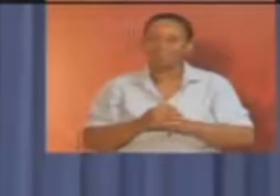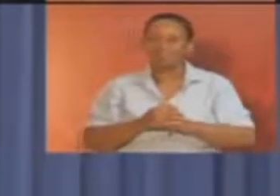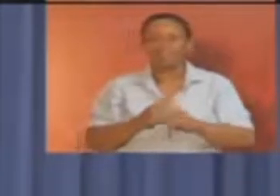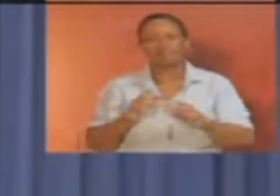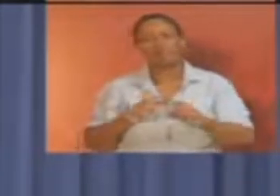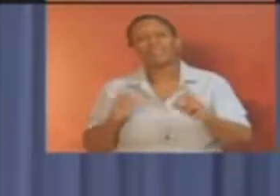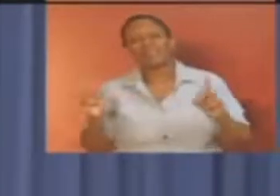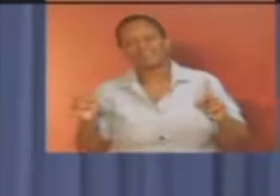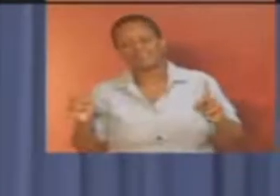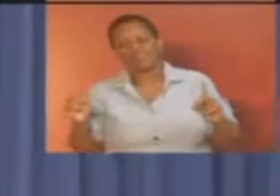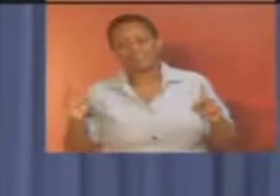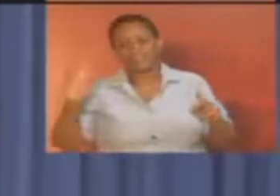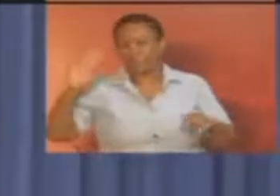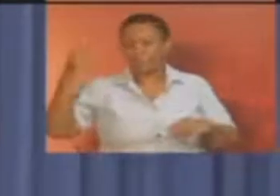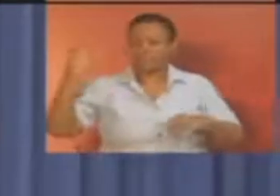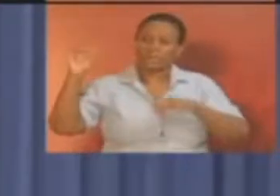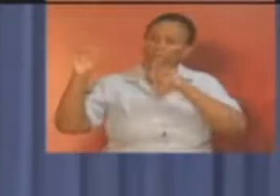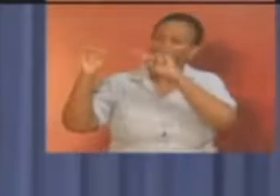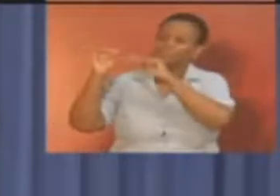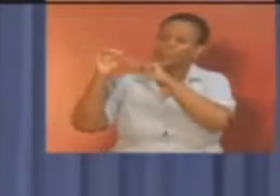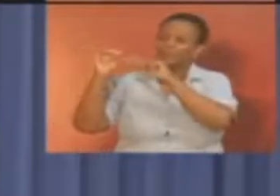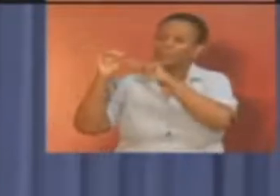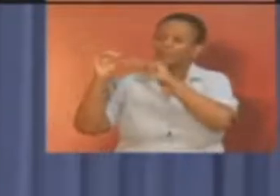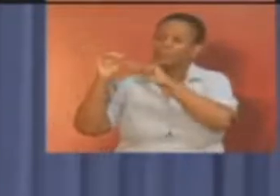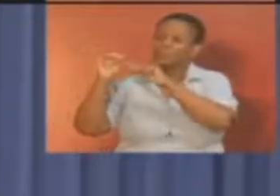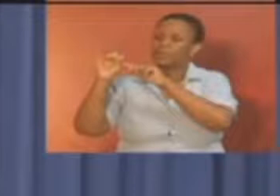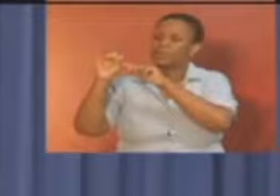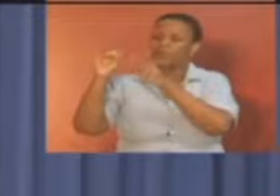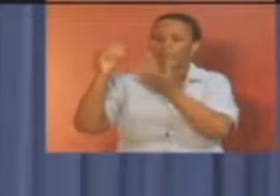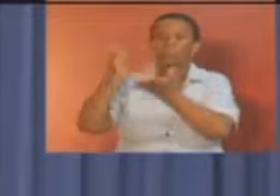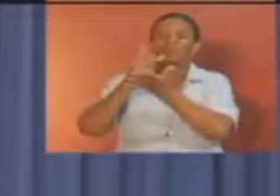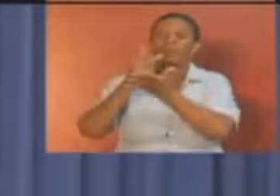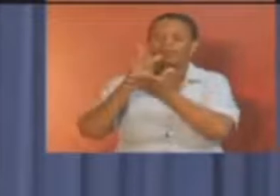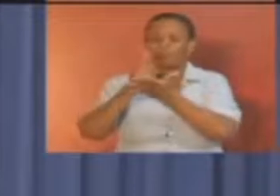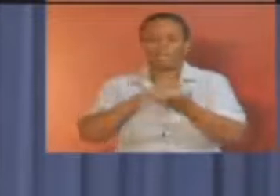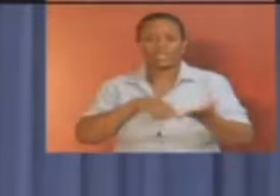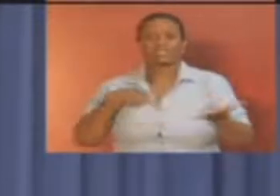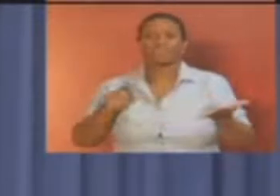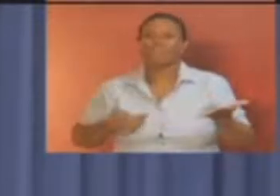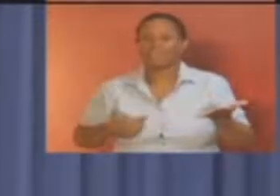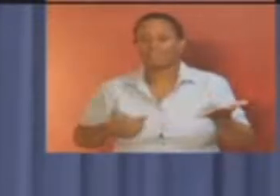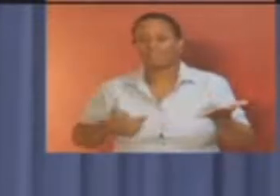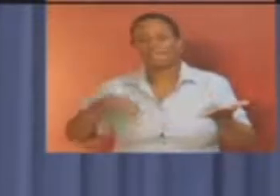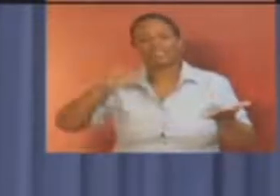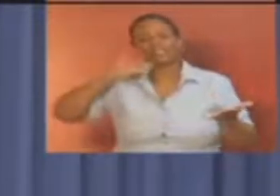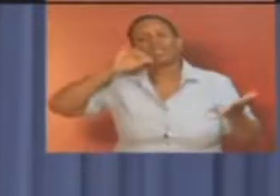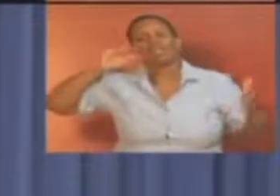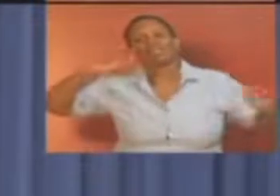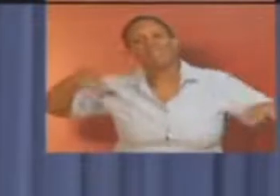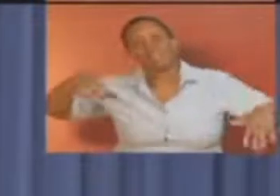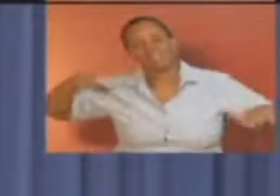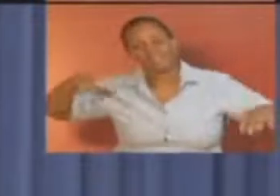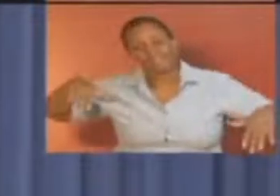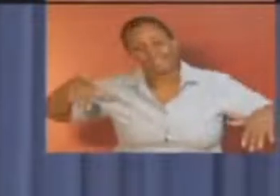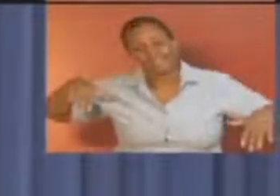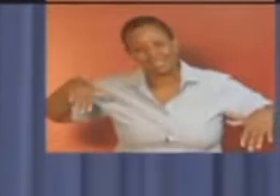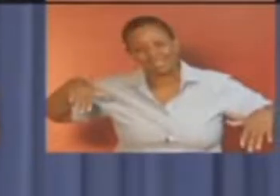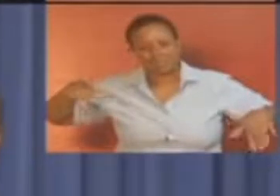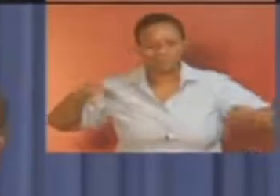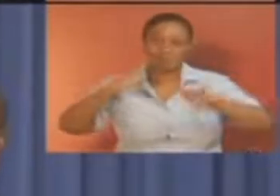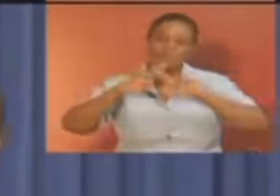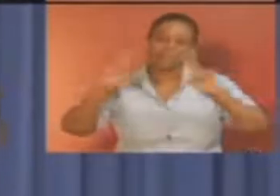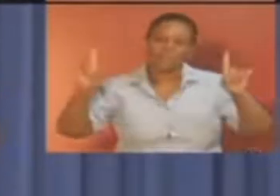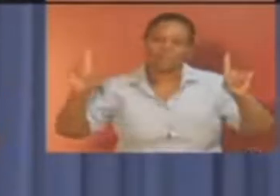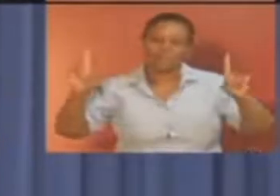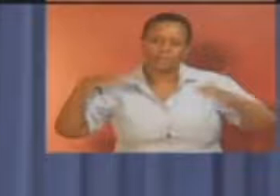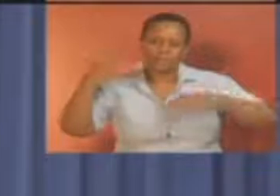we will wait for that shipment. We are delighted that the WHO certification has now come for use, and we